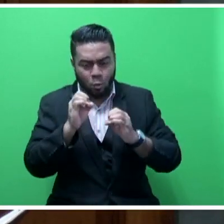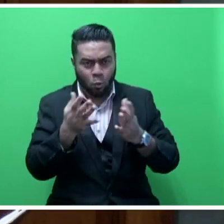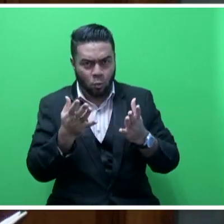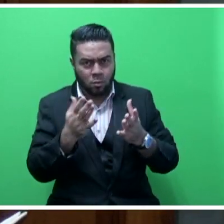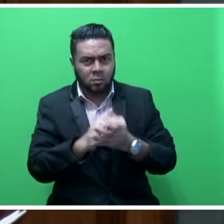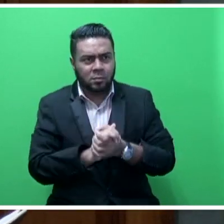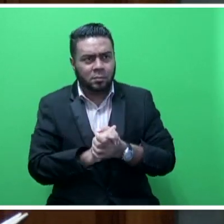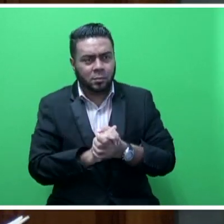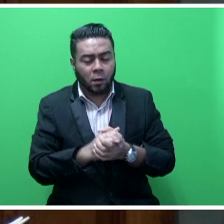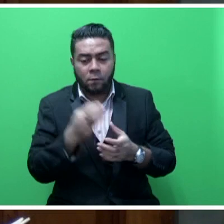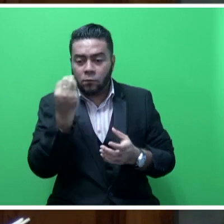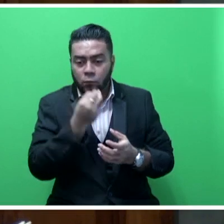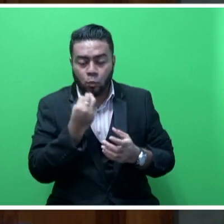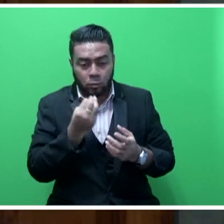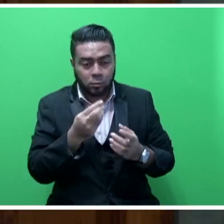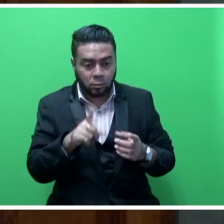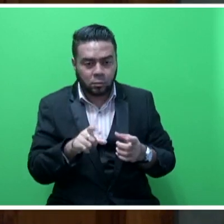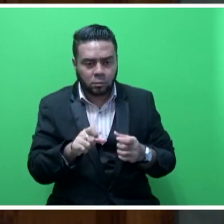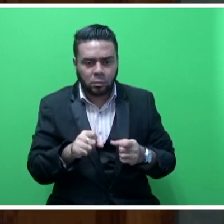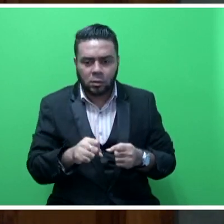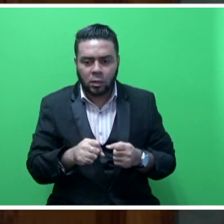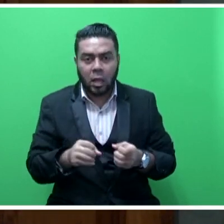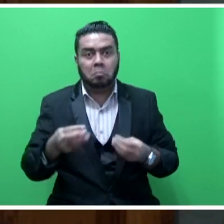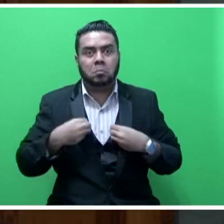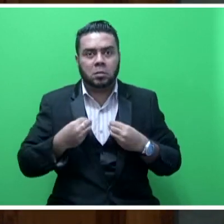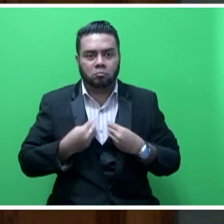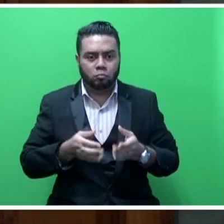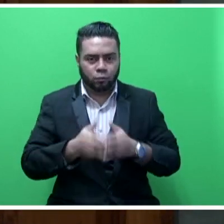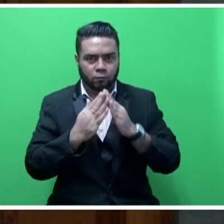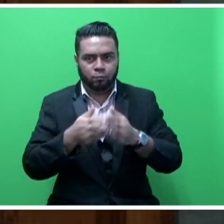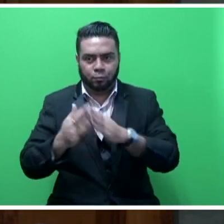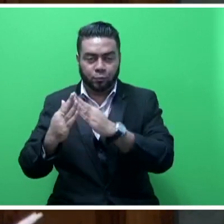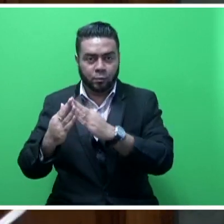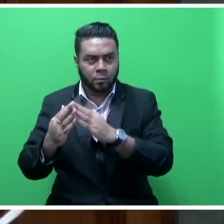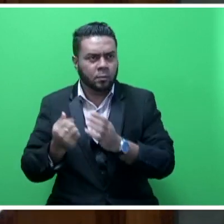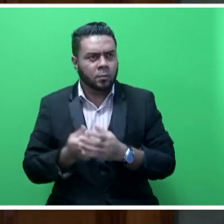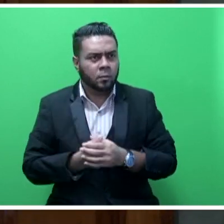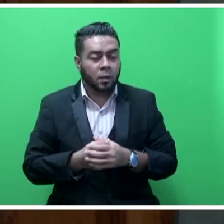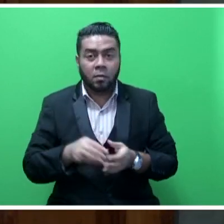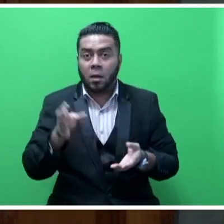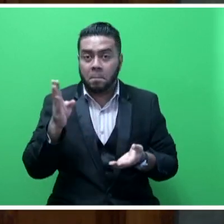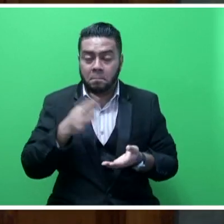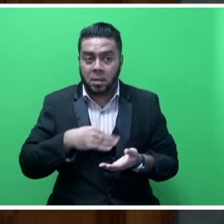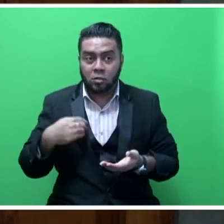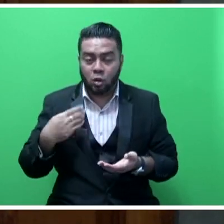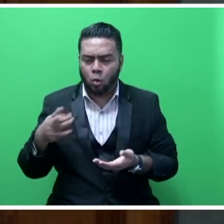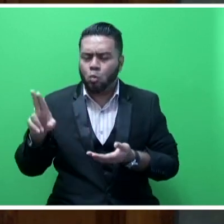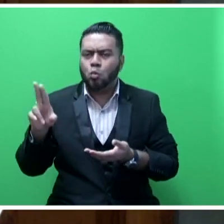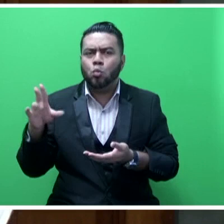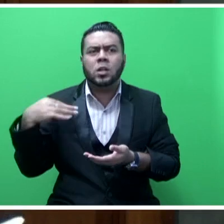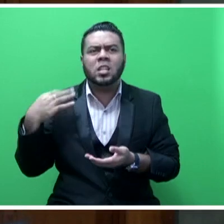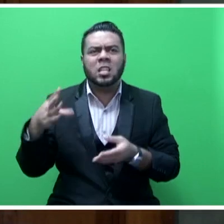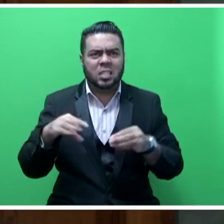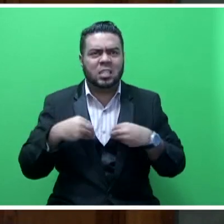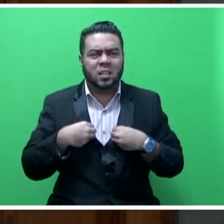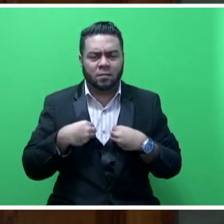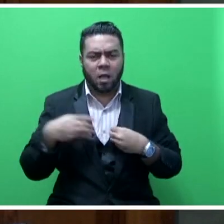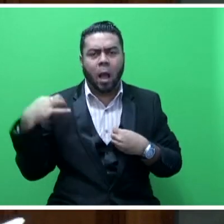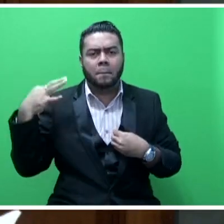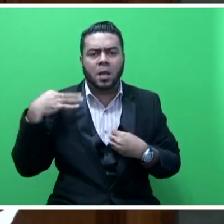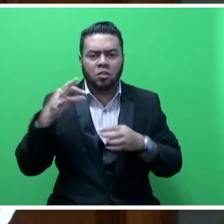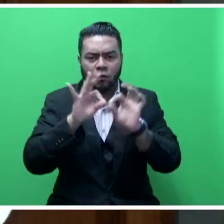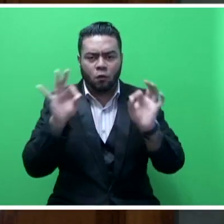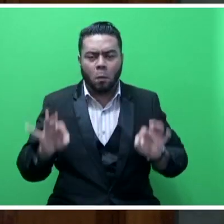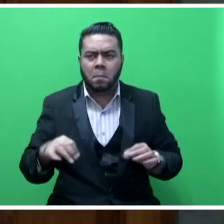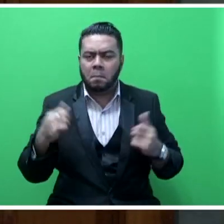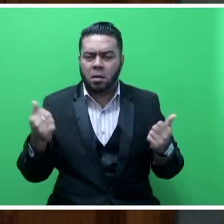food security and commercial aquaculture farmers. The Ministry received 200 applicants this year, the most since